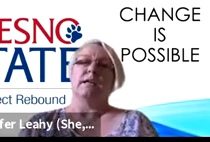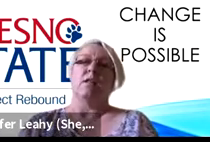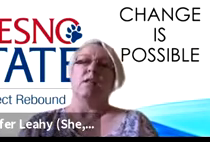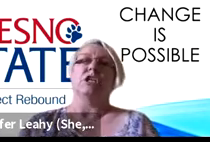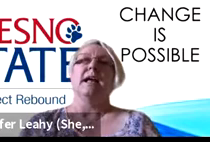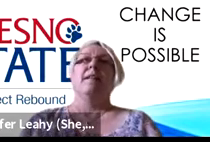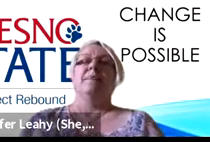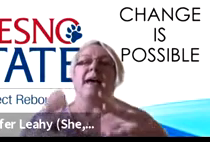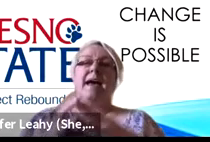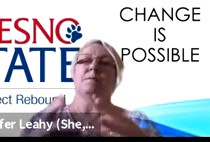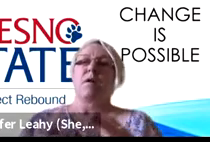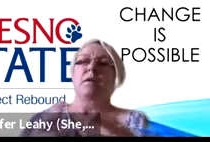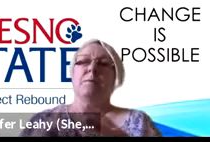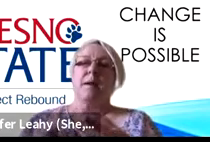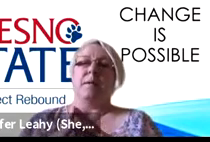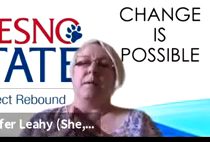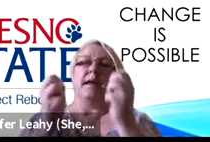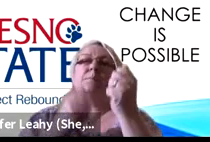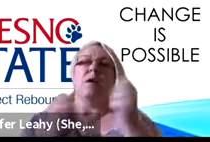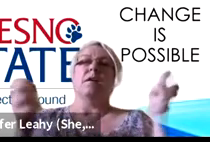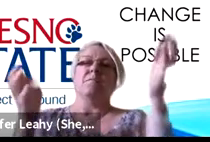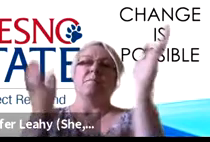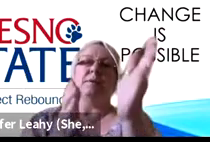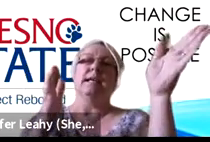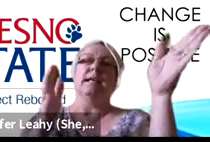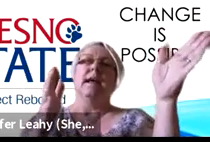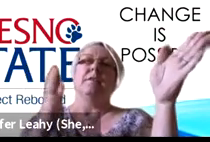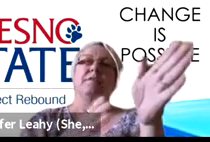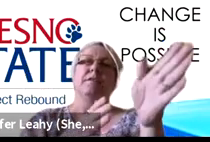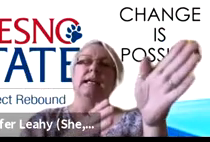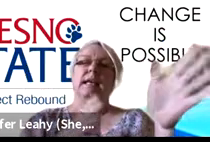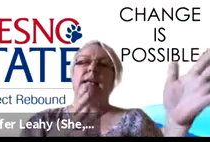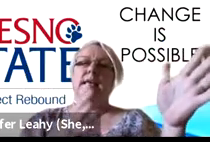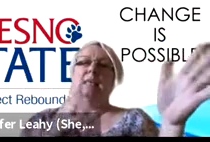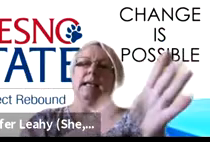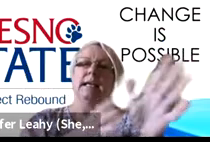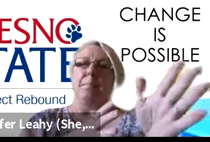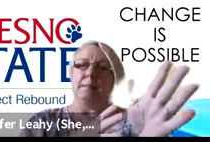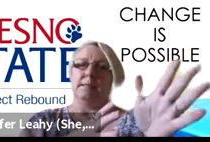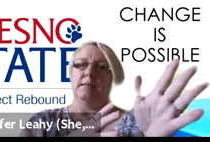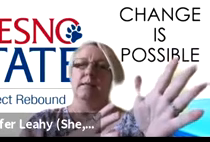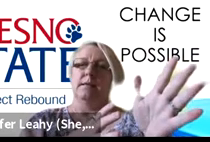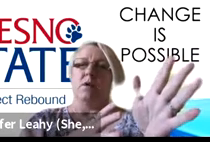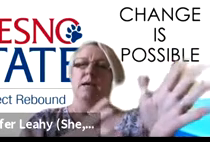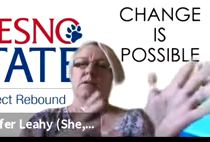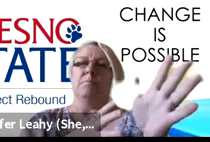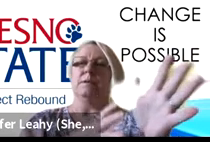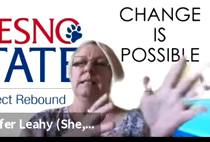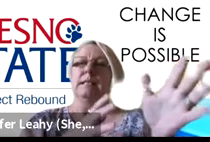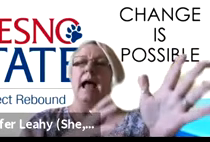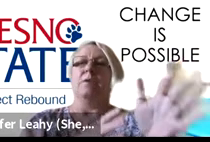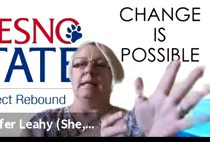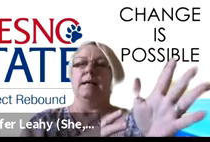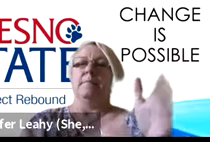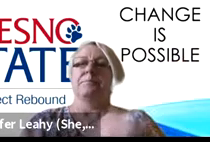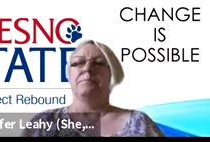digital technology. That is part of the pipeline. That is part of building and filling in the gaps, all right, to build